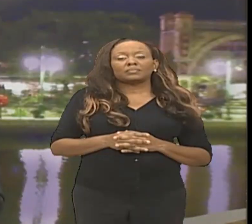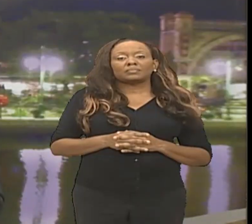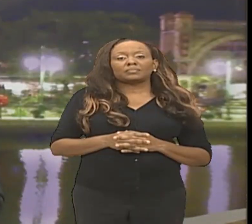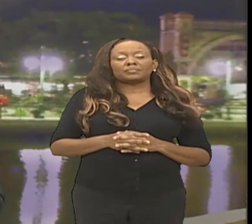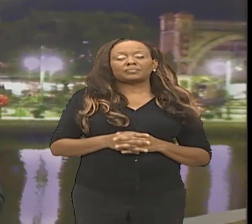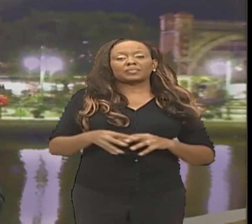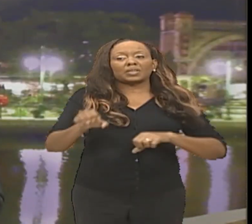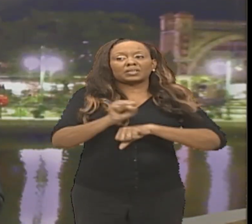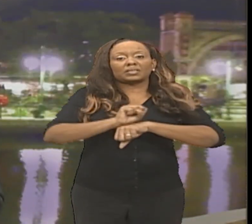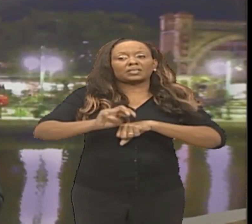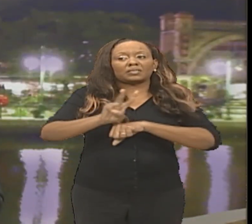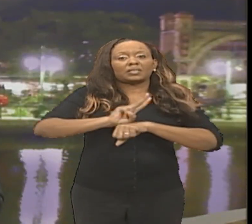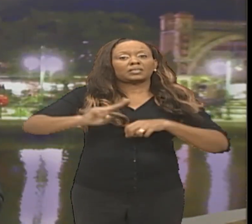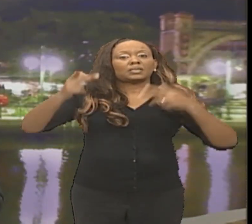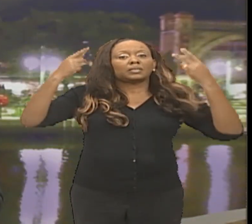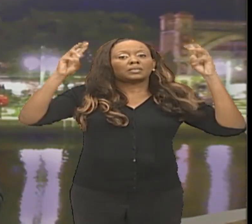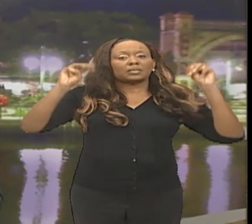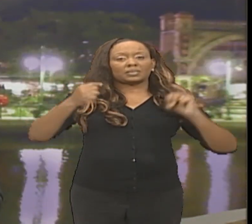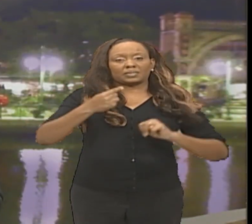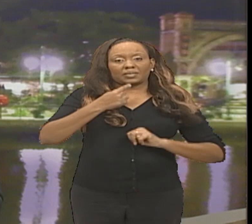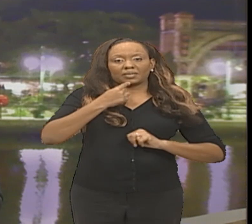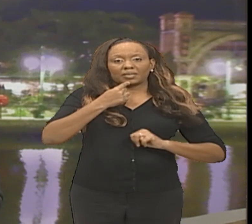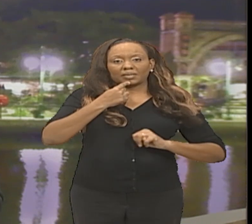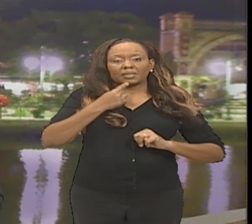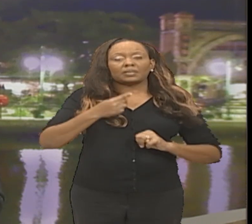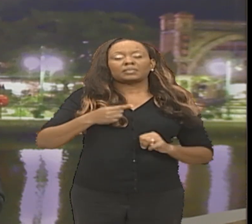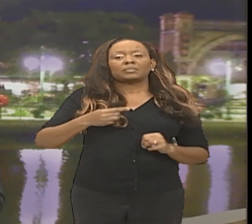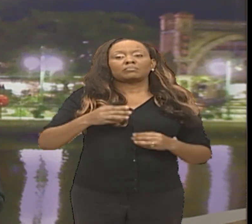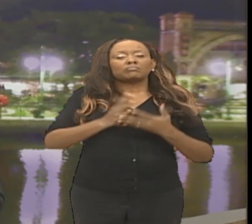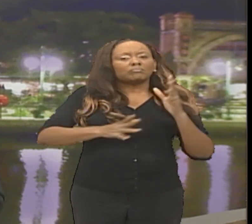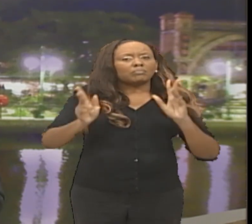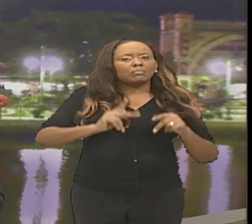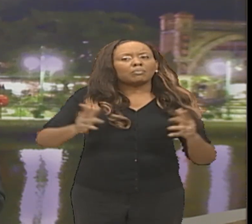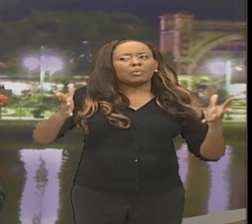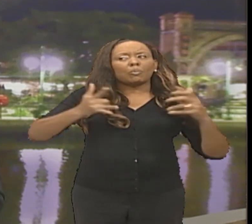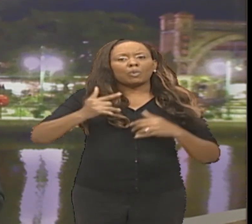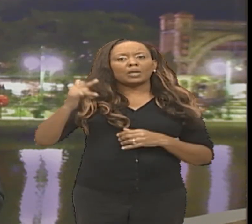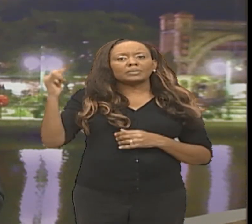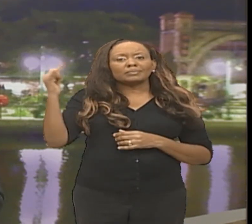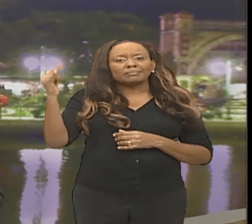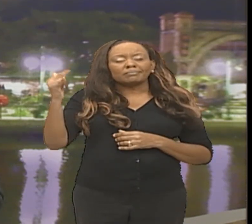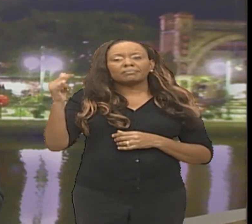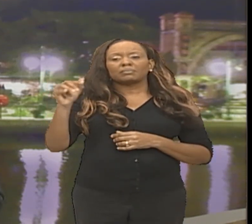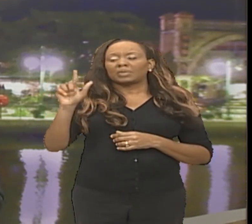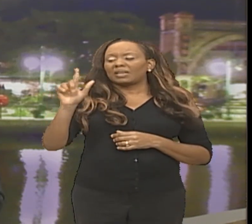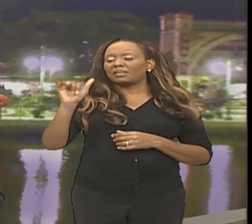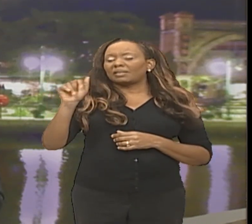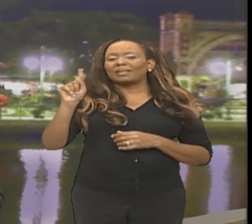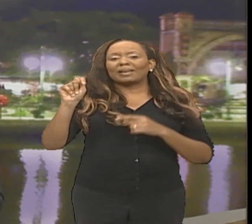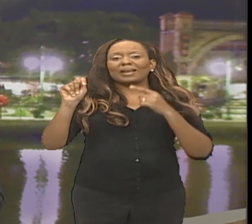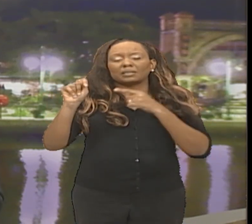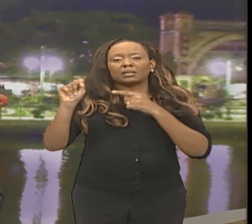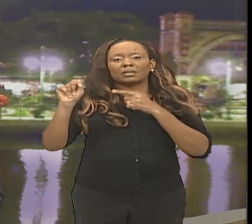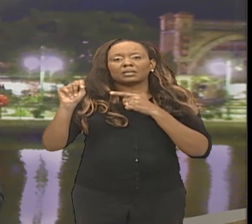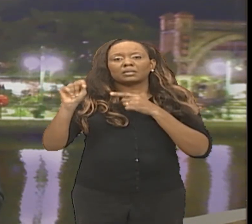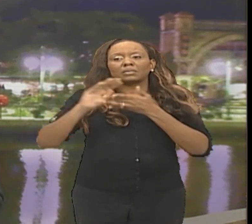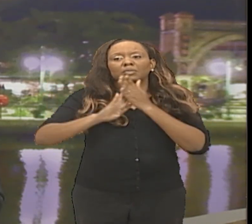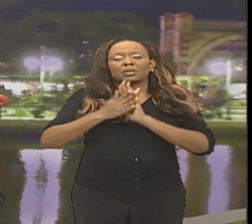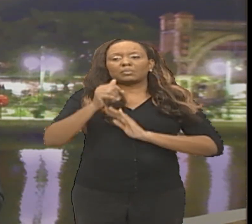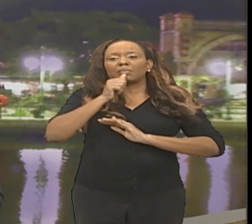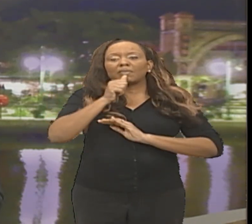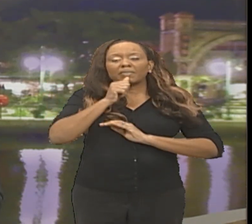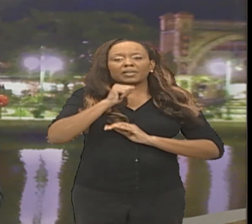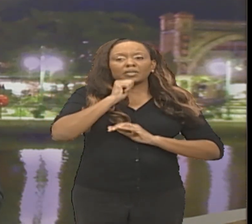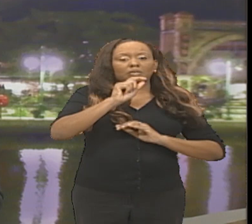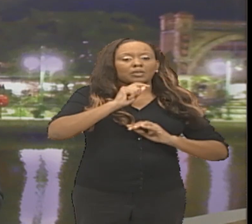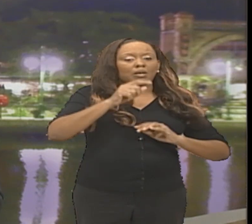Dr. Gonsalves said there have been calls for some time now for a new airline or to have LIAT privatized. While some are in favor of